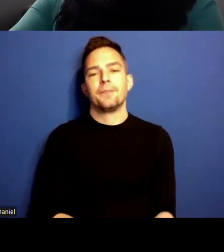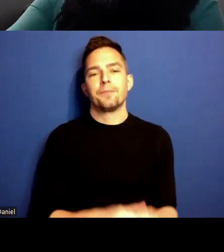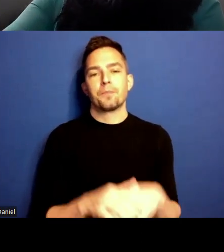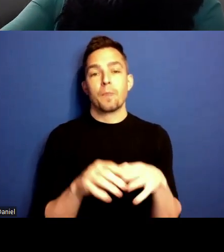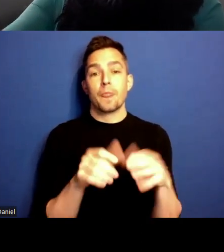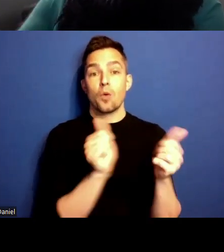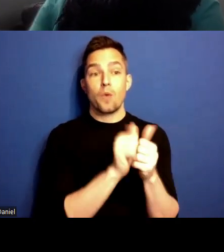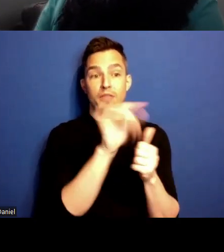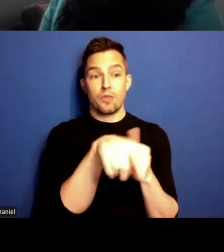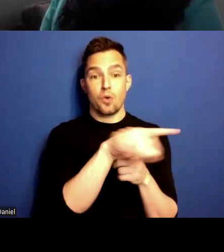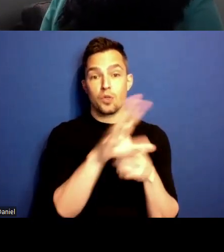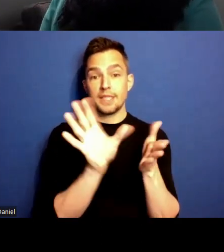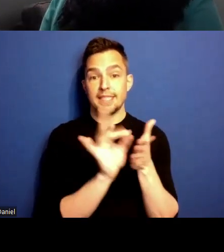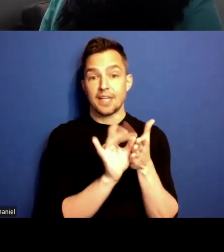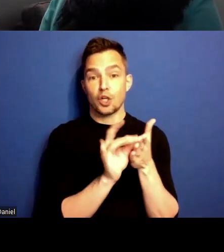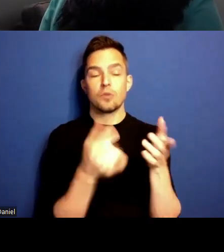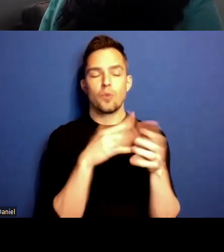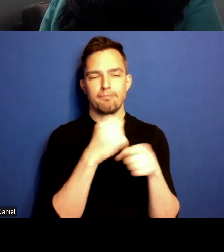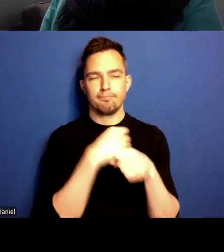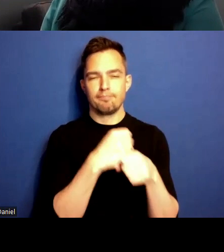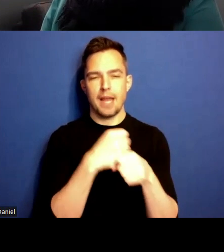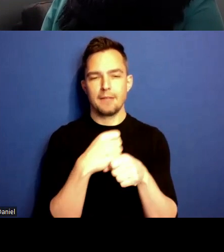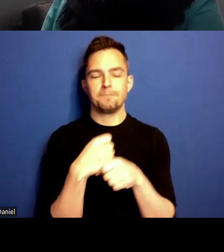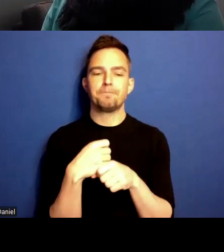Alongside those stickers, then we created